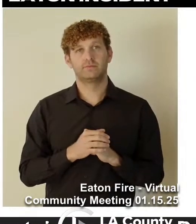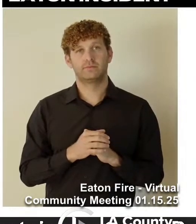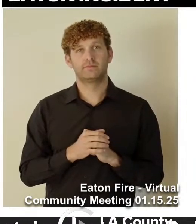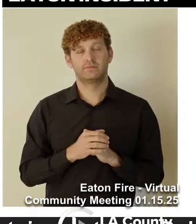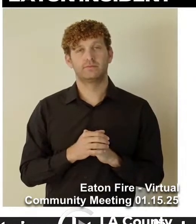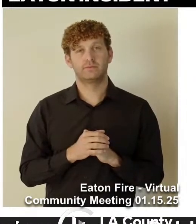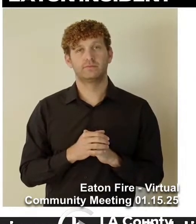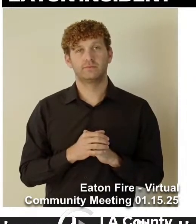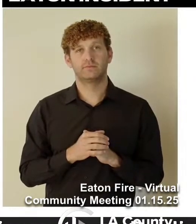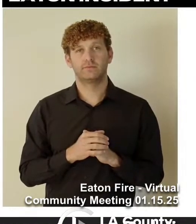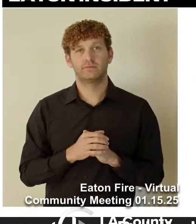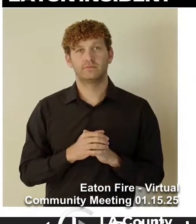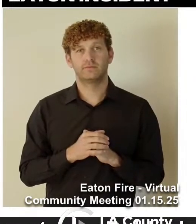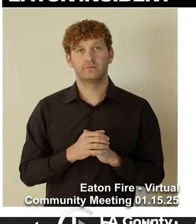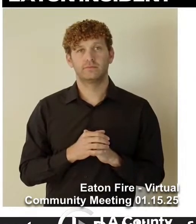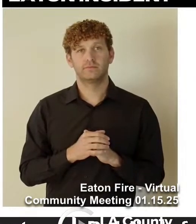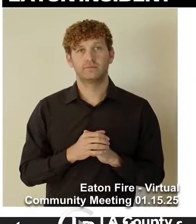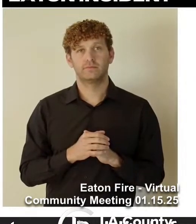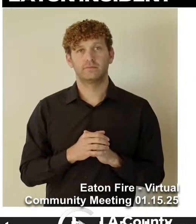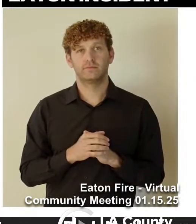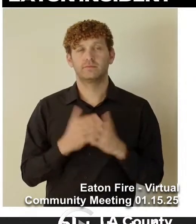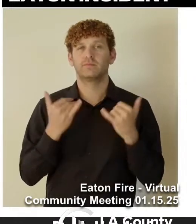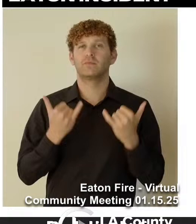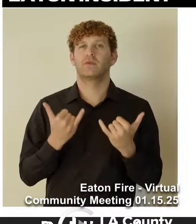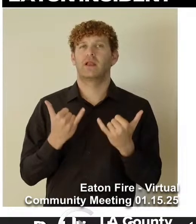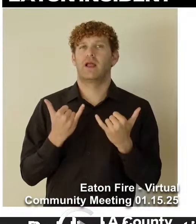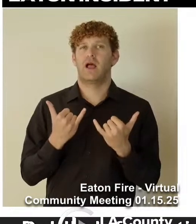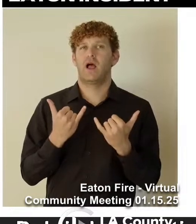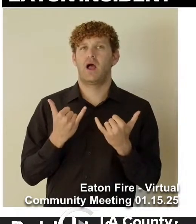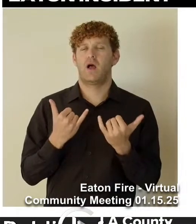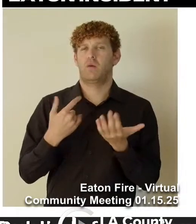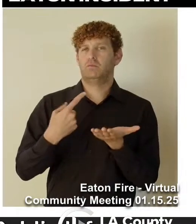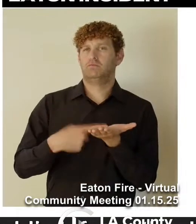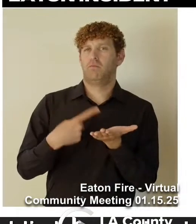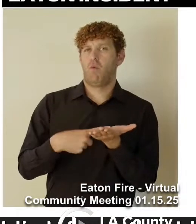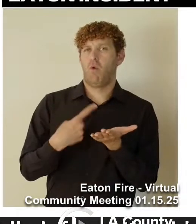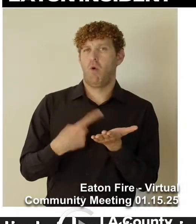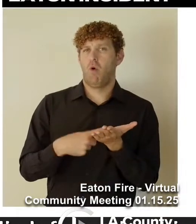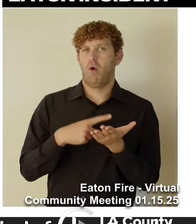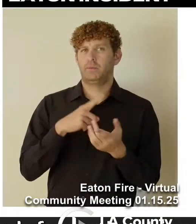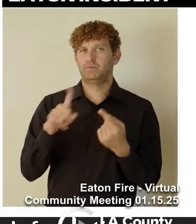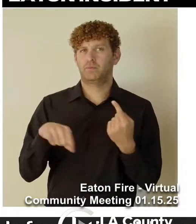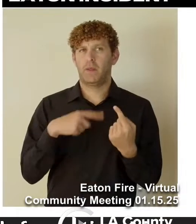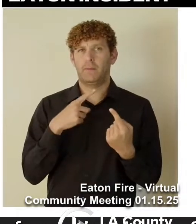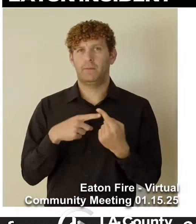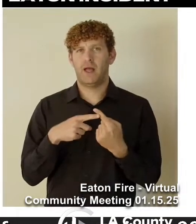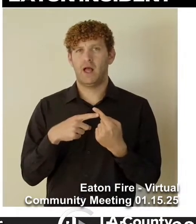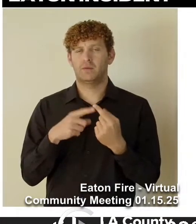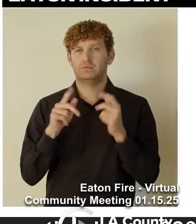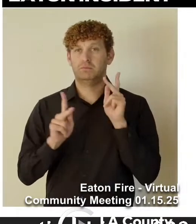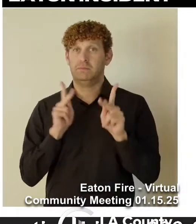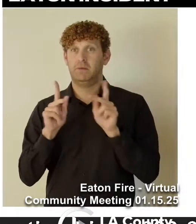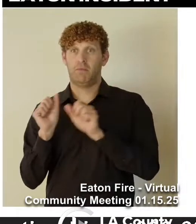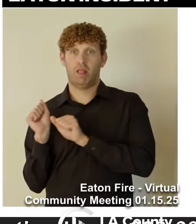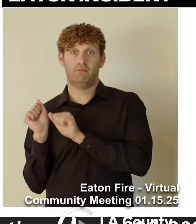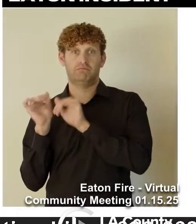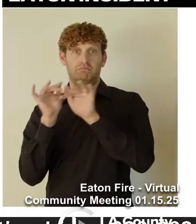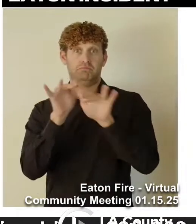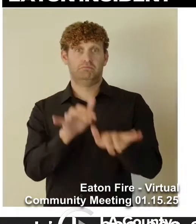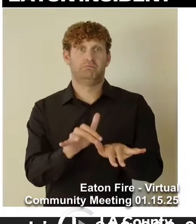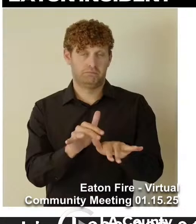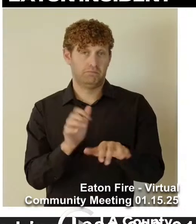And then I just want to talk a little bit about the repopulation efforts. There are a lot of plans in